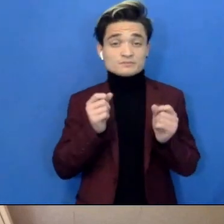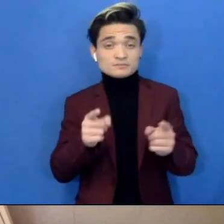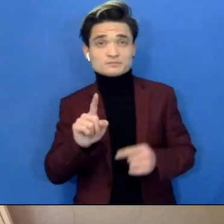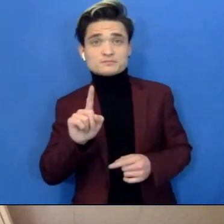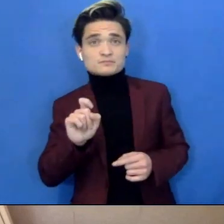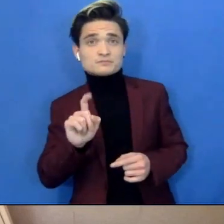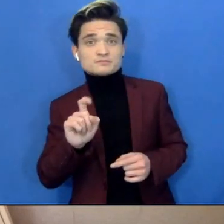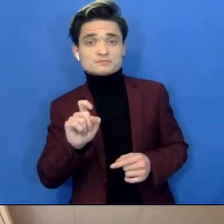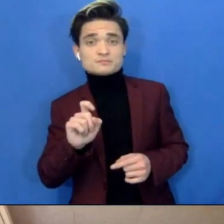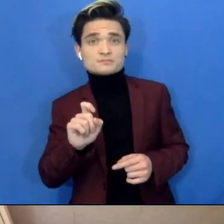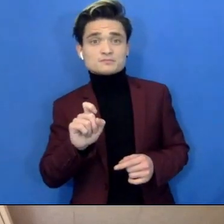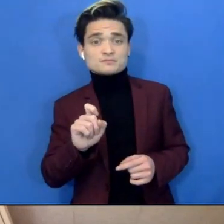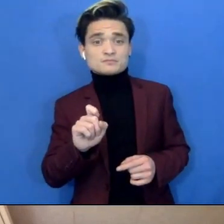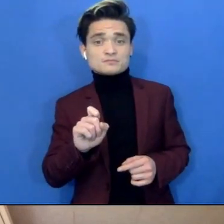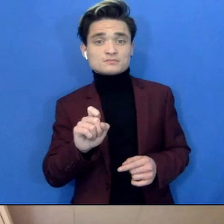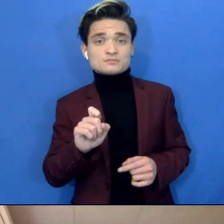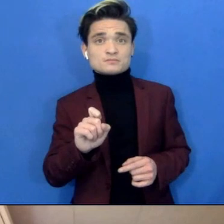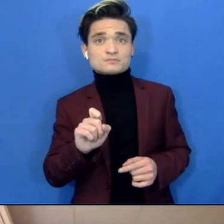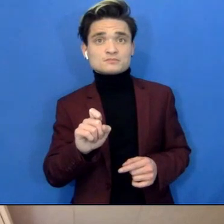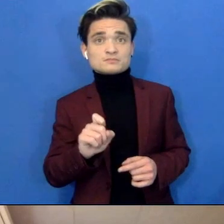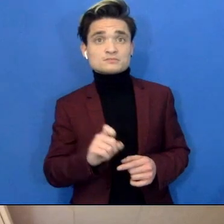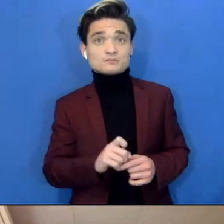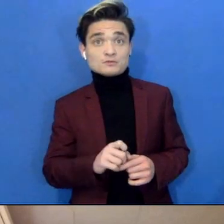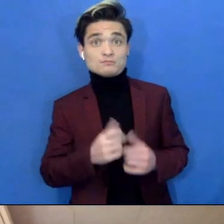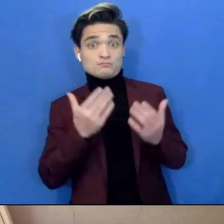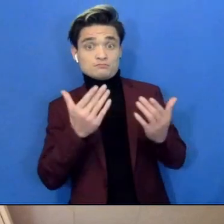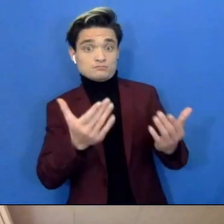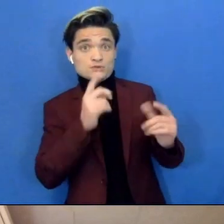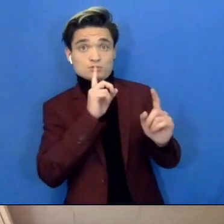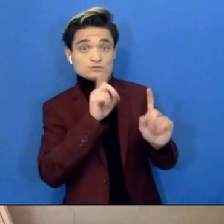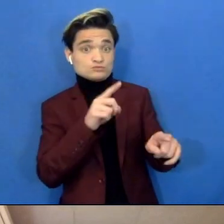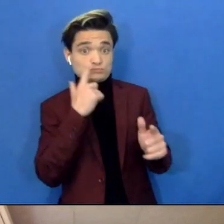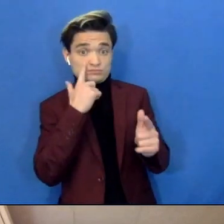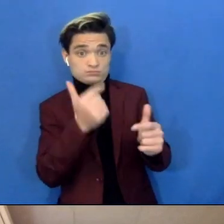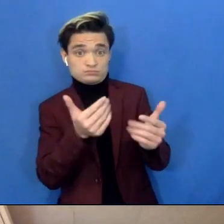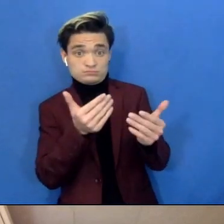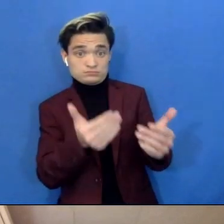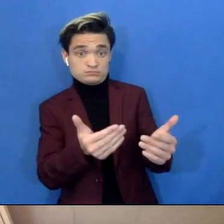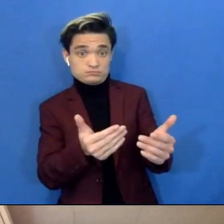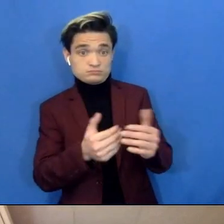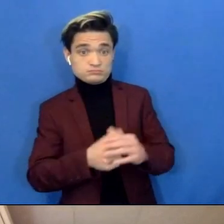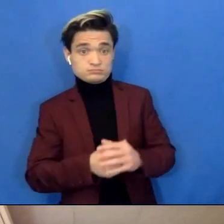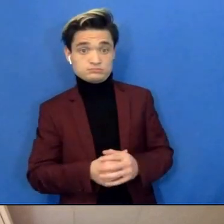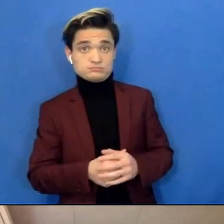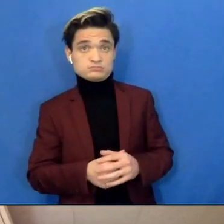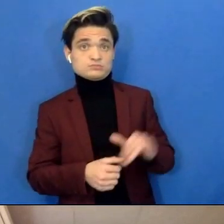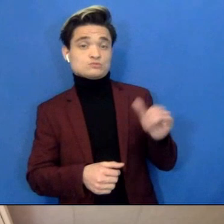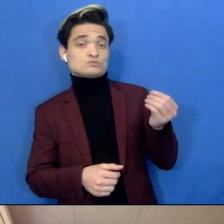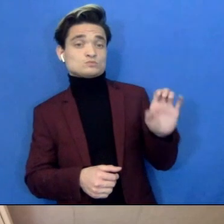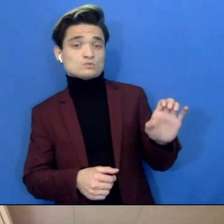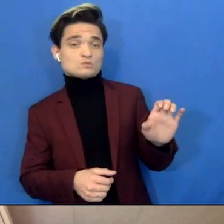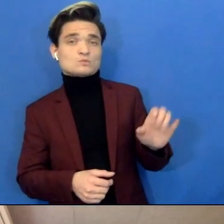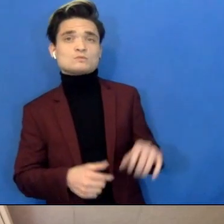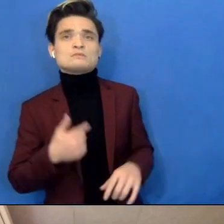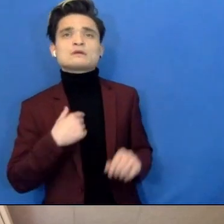Yeah. Oh, sorry. Anyway, Joe, both. I could give a tiny piece.